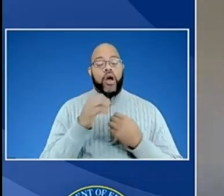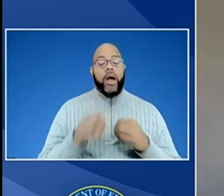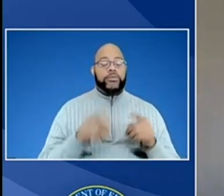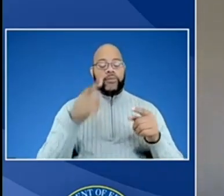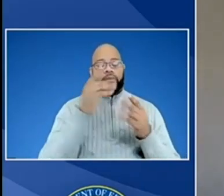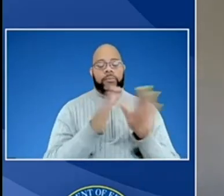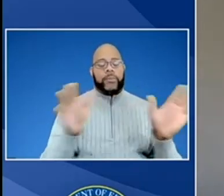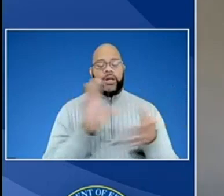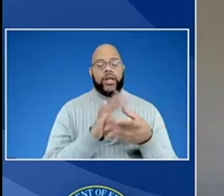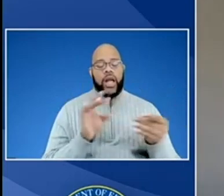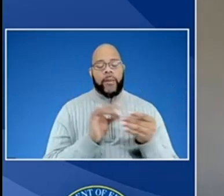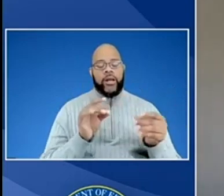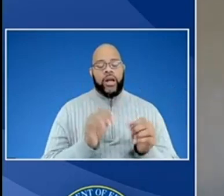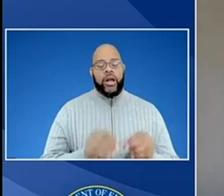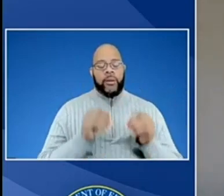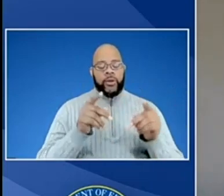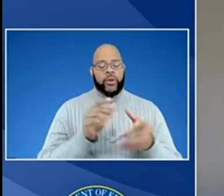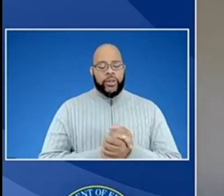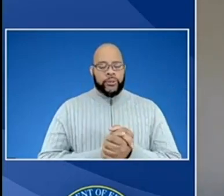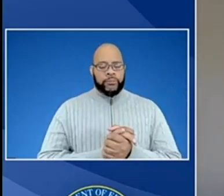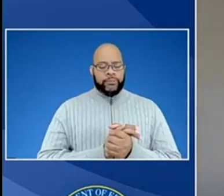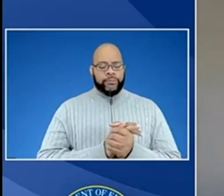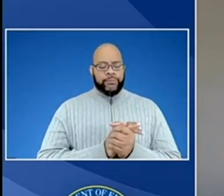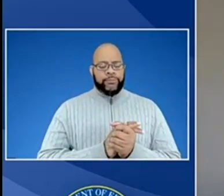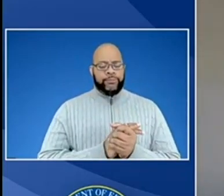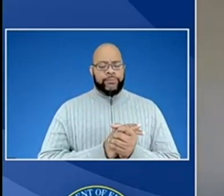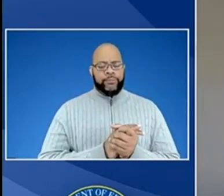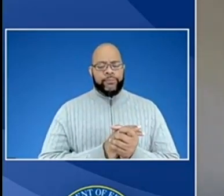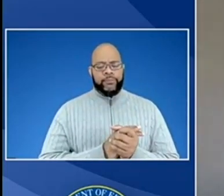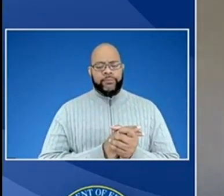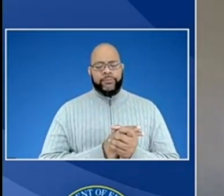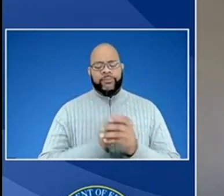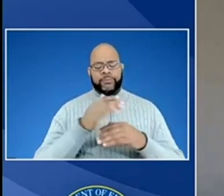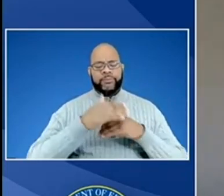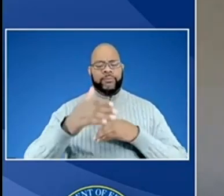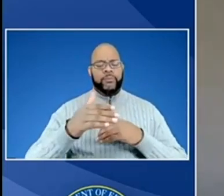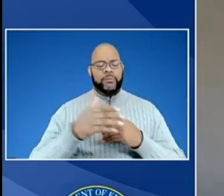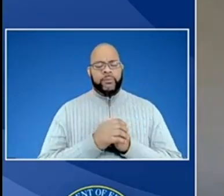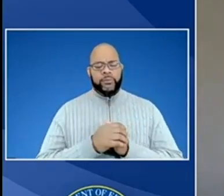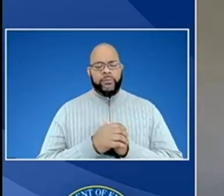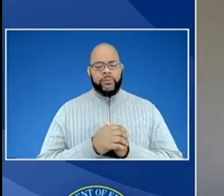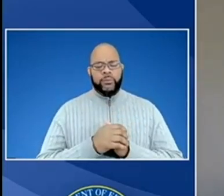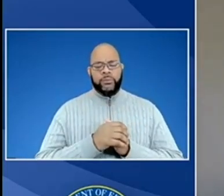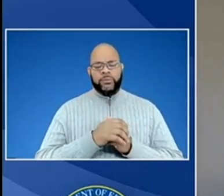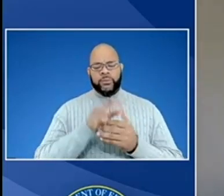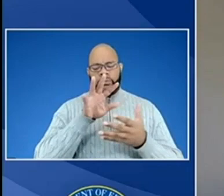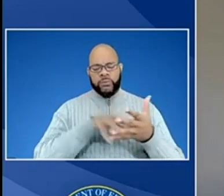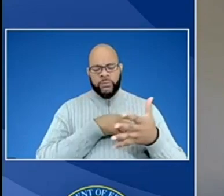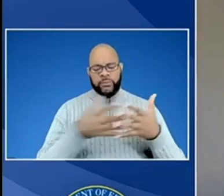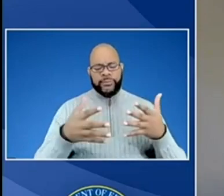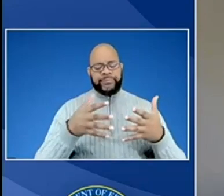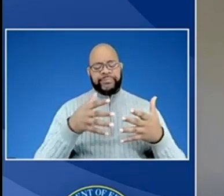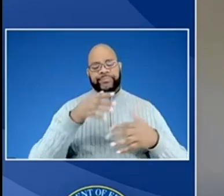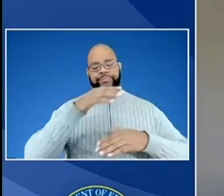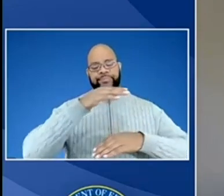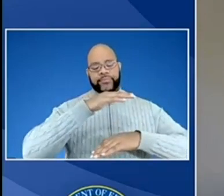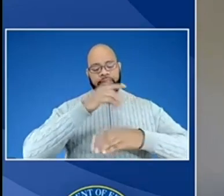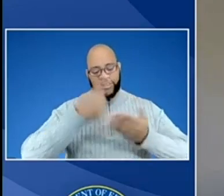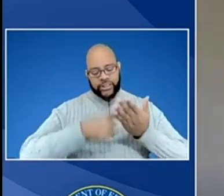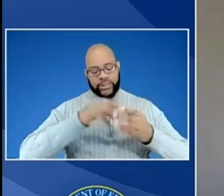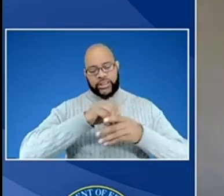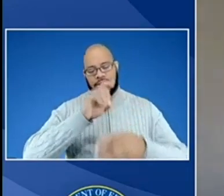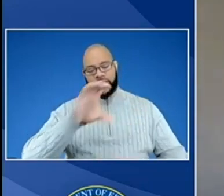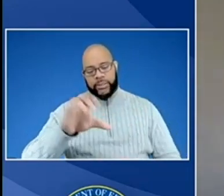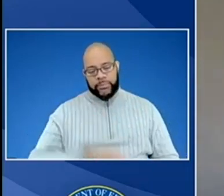public comment opportunity at the next table in December. Kyra, you have your hand